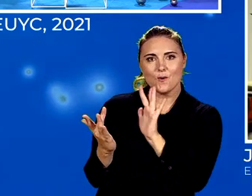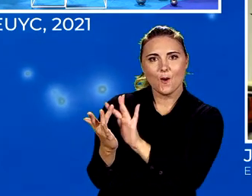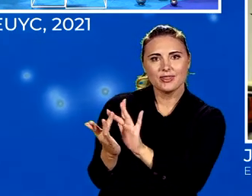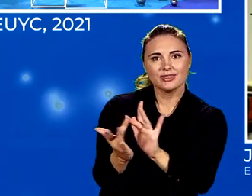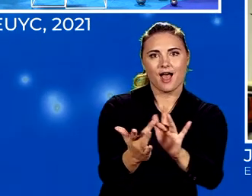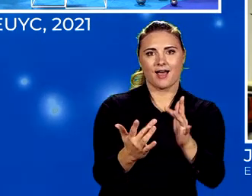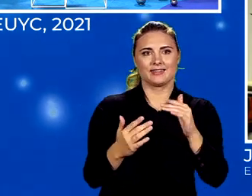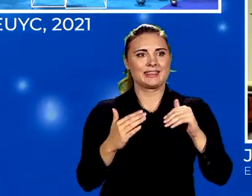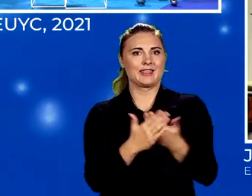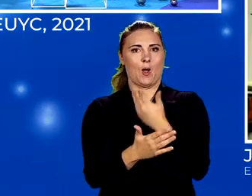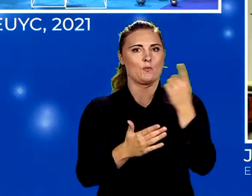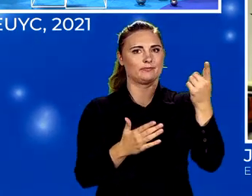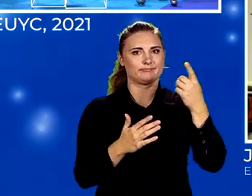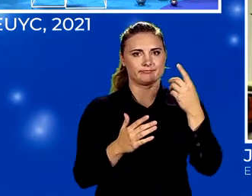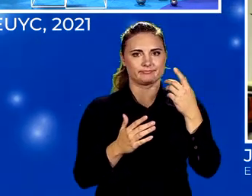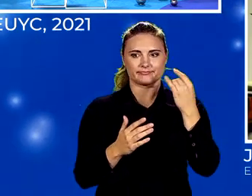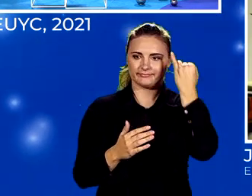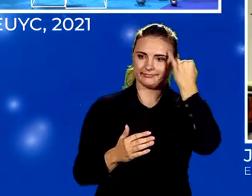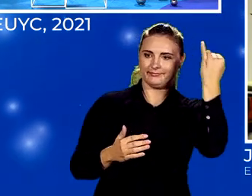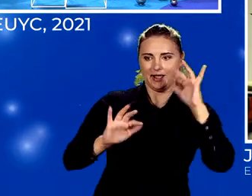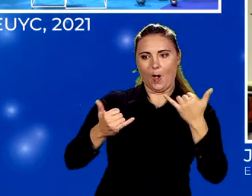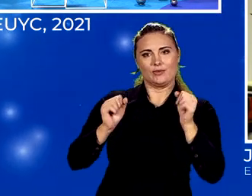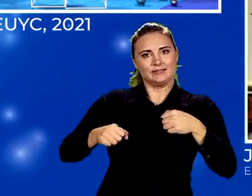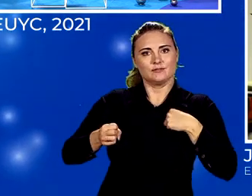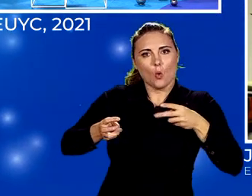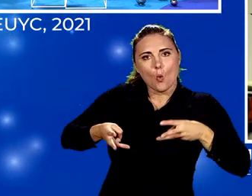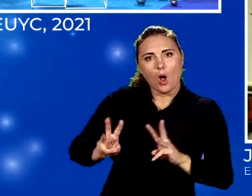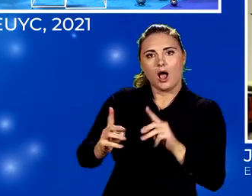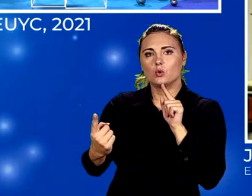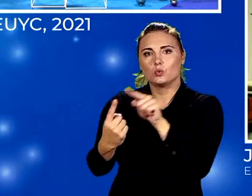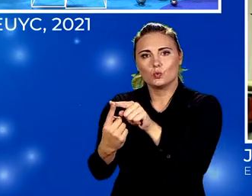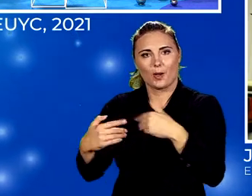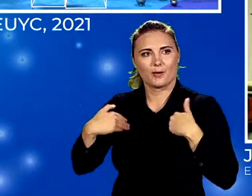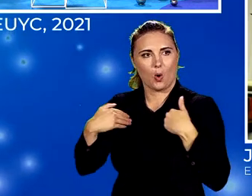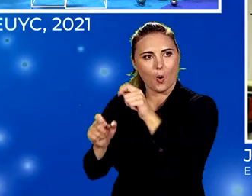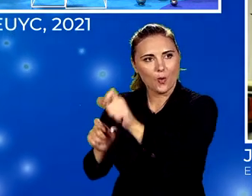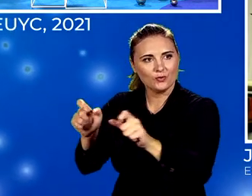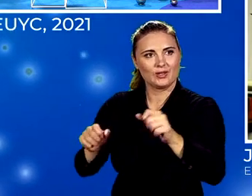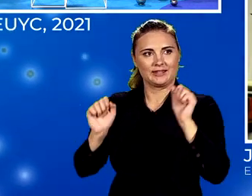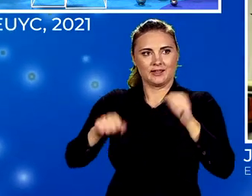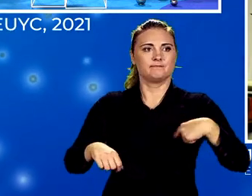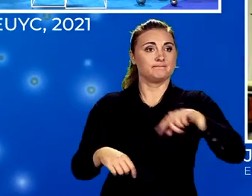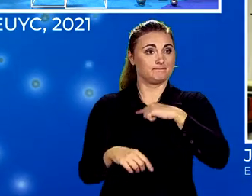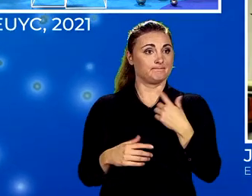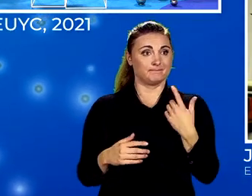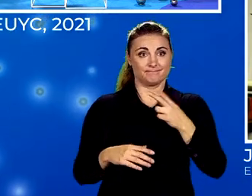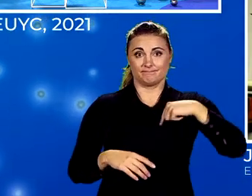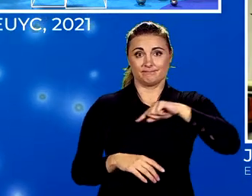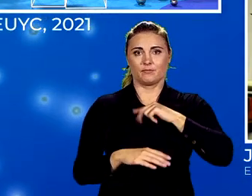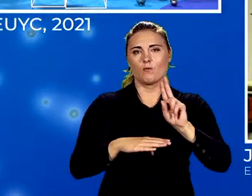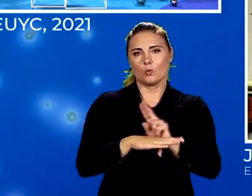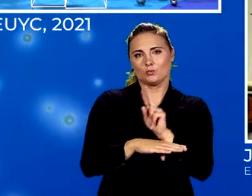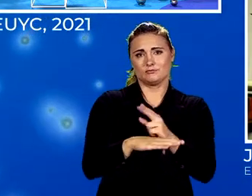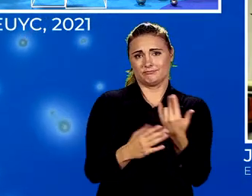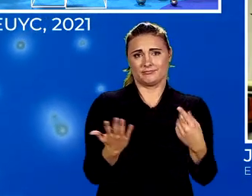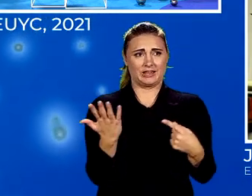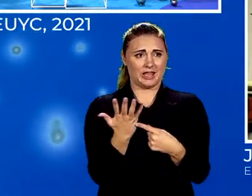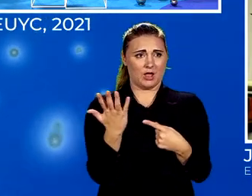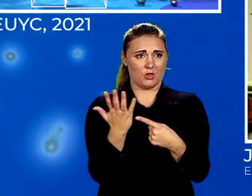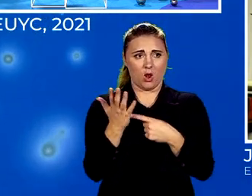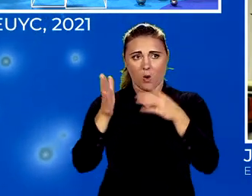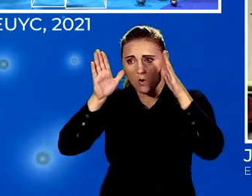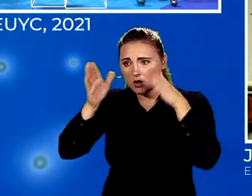digitalization. We as young people are the biggest users of technologies. In terms of access to the